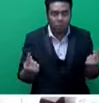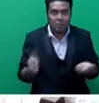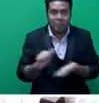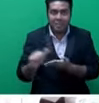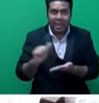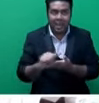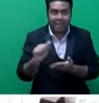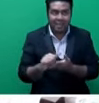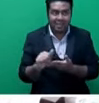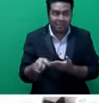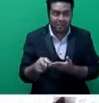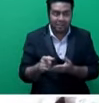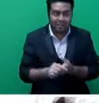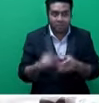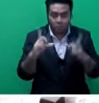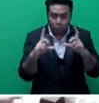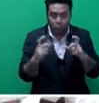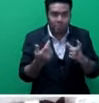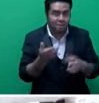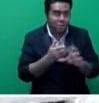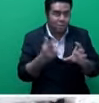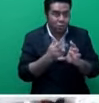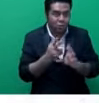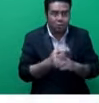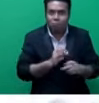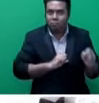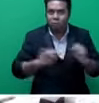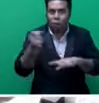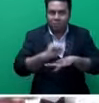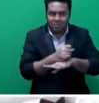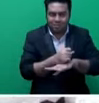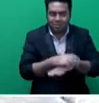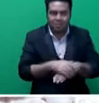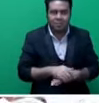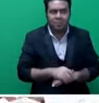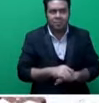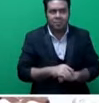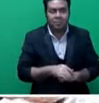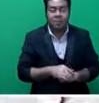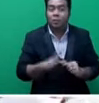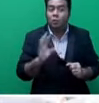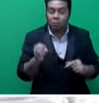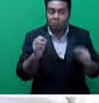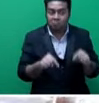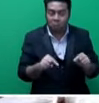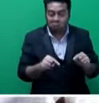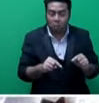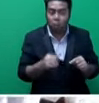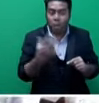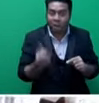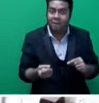selling those images online to offshore people who used to come to Fiji. So, Mr. Speaker, sir, we